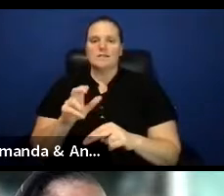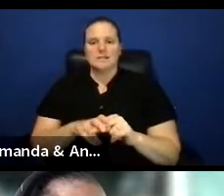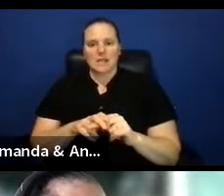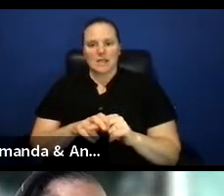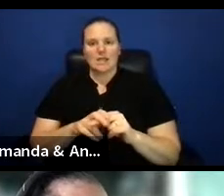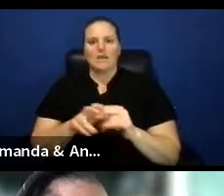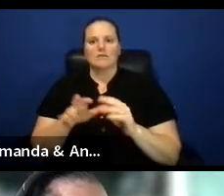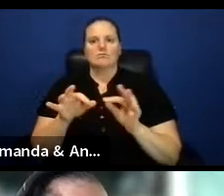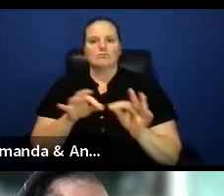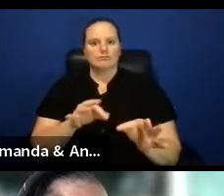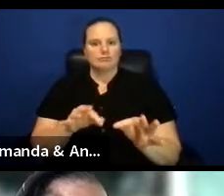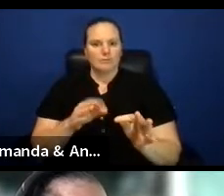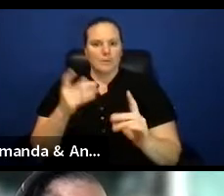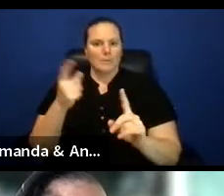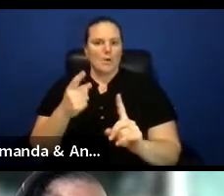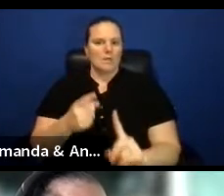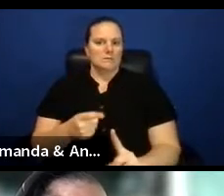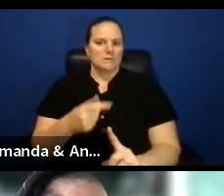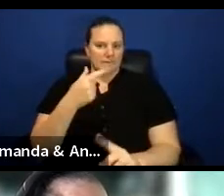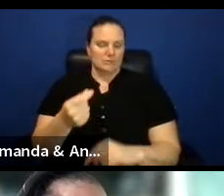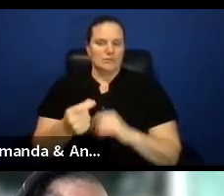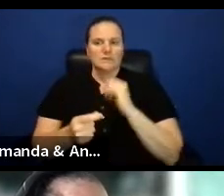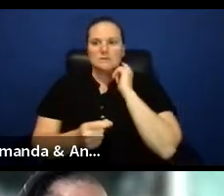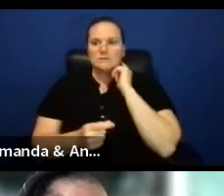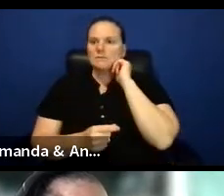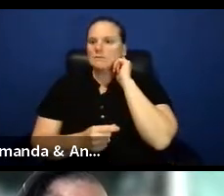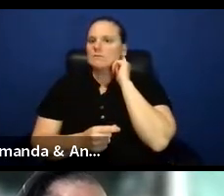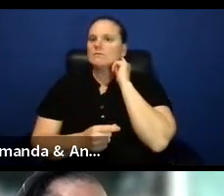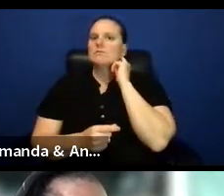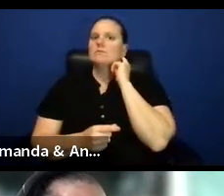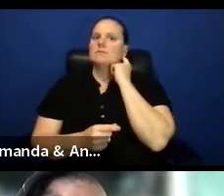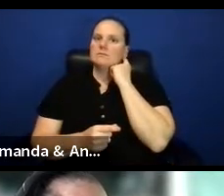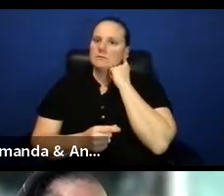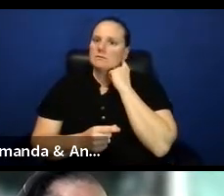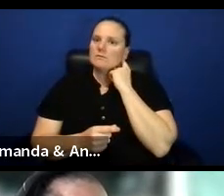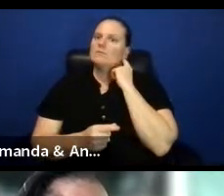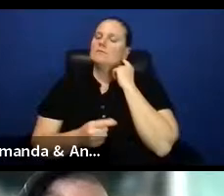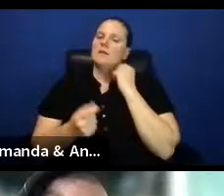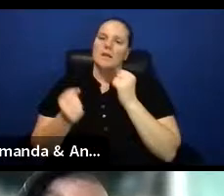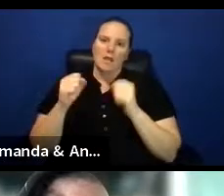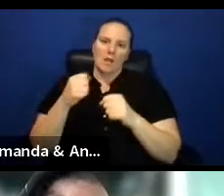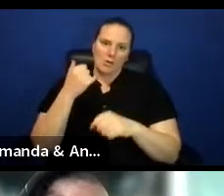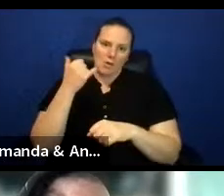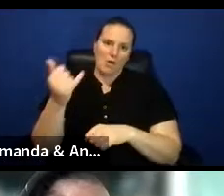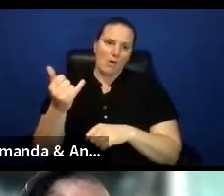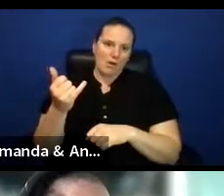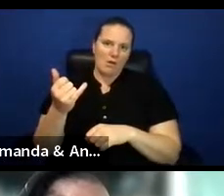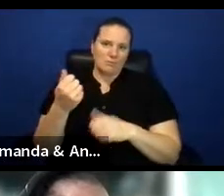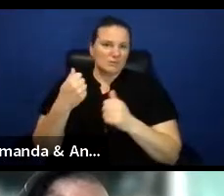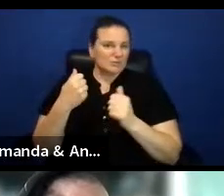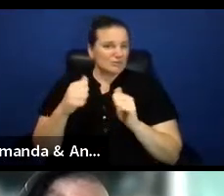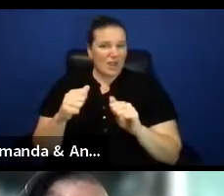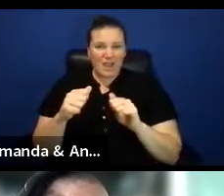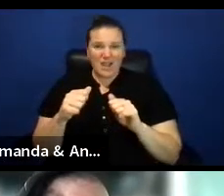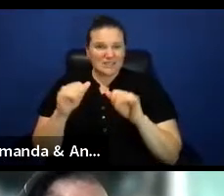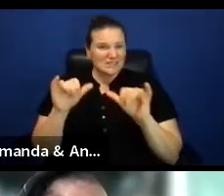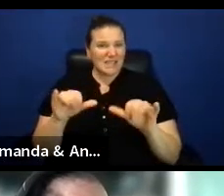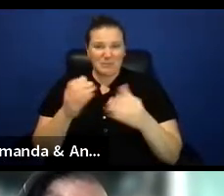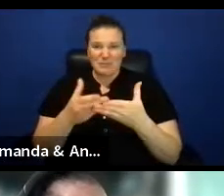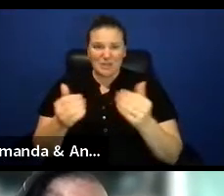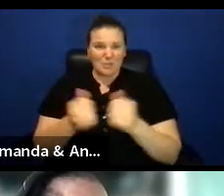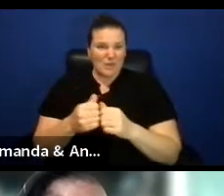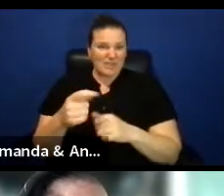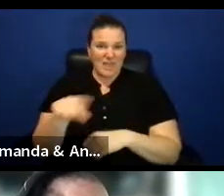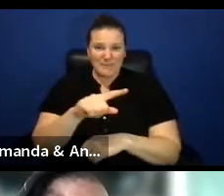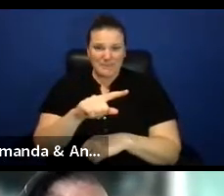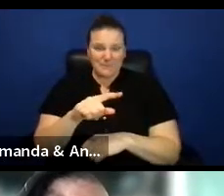walk them through their points of interest. They can call us and we will try and do that same thing.